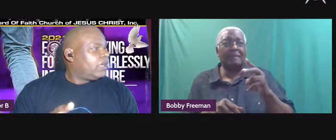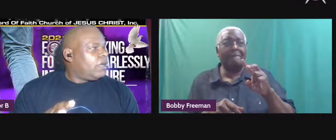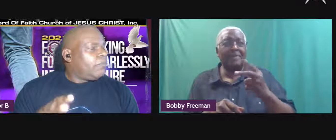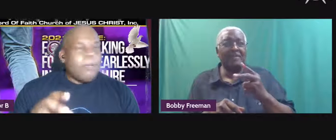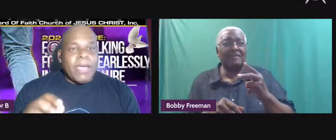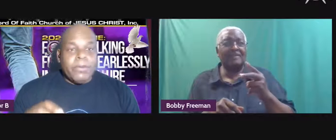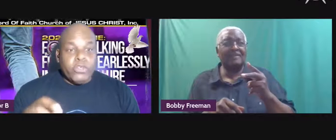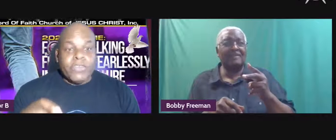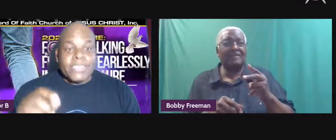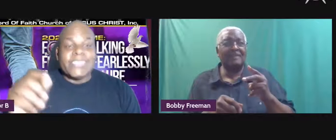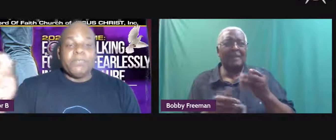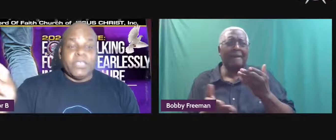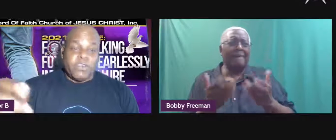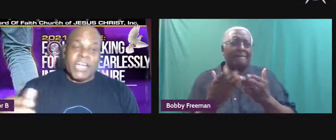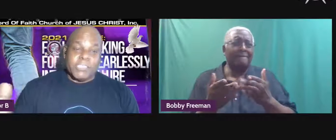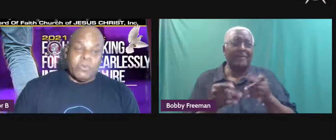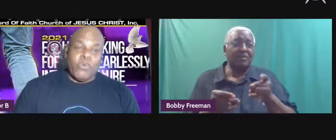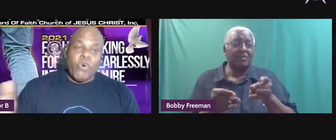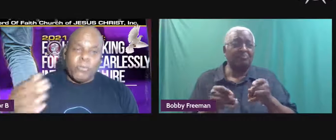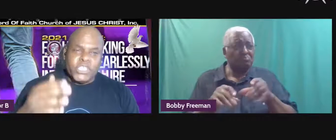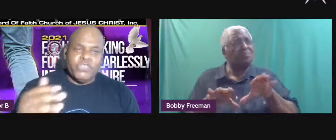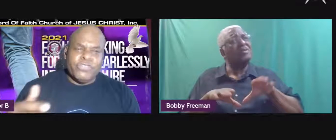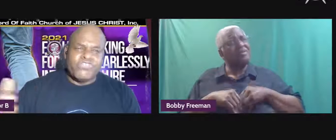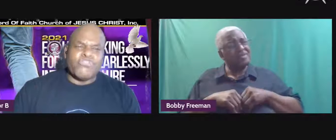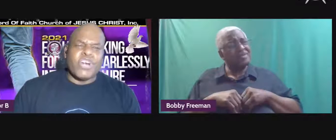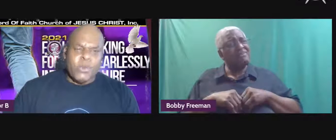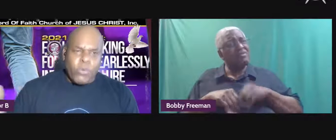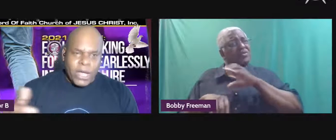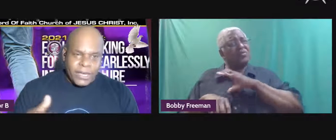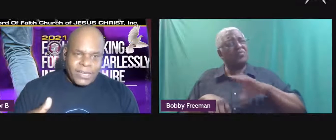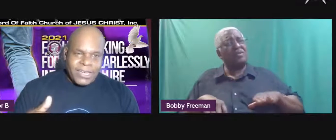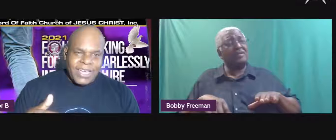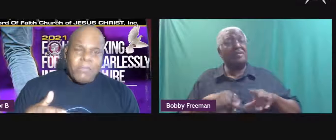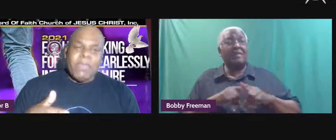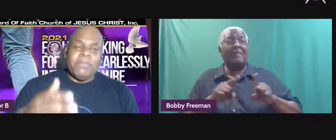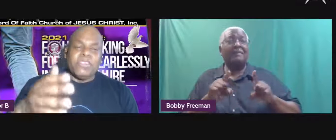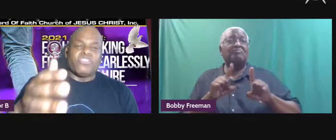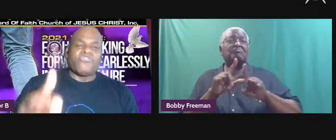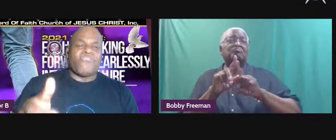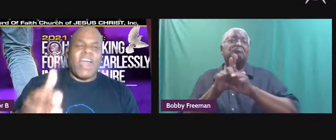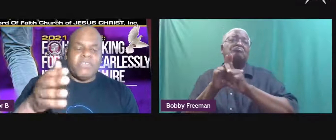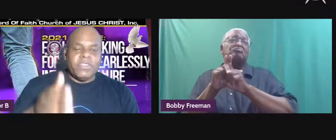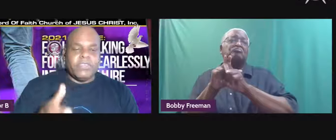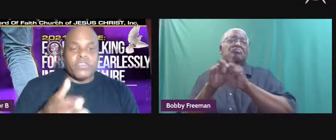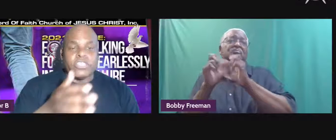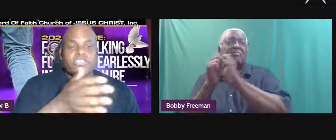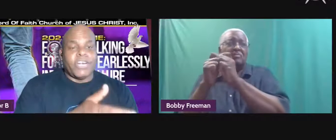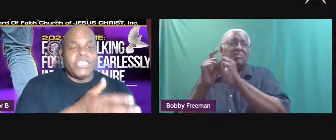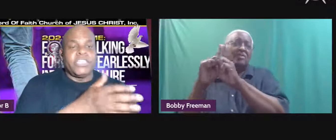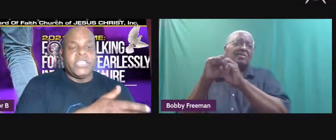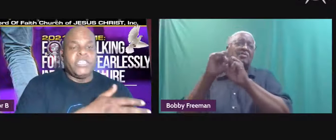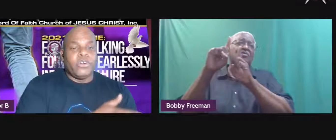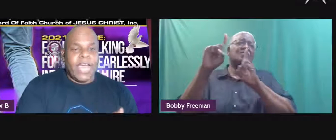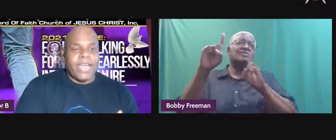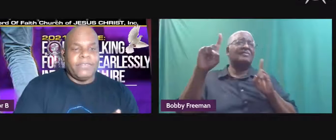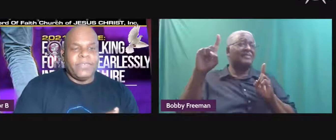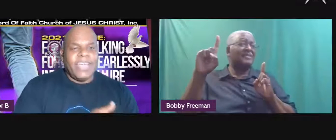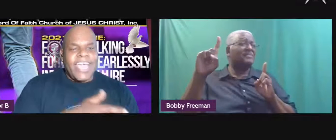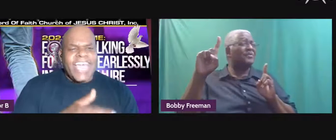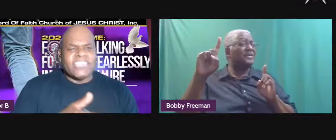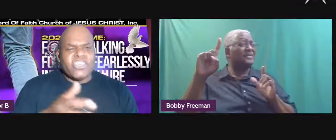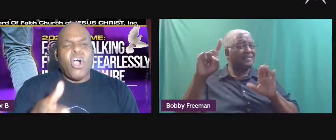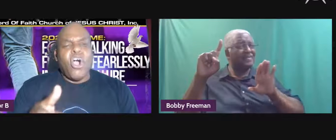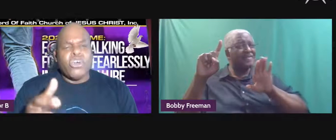Secondly. Maybe you've accepted Christ before, but you've strayed away. Maybe the strife and the frustration in your